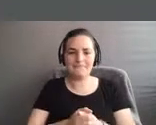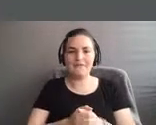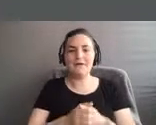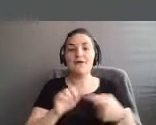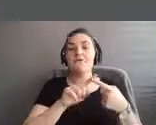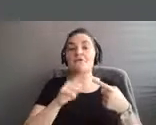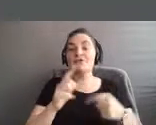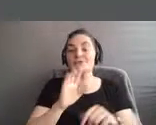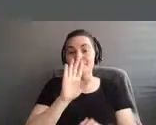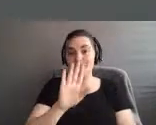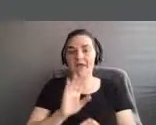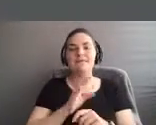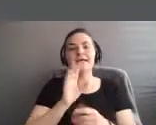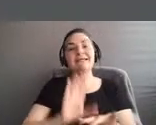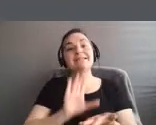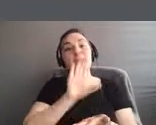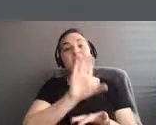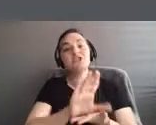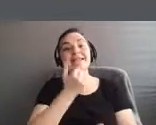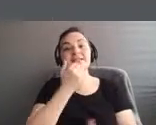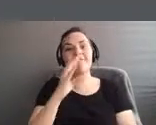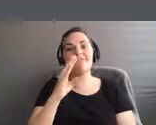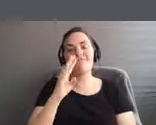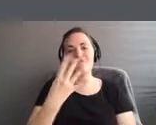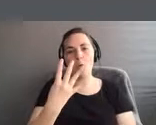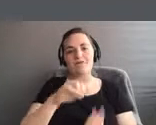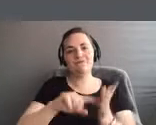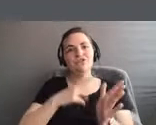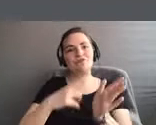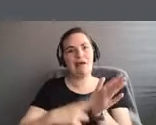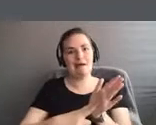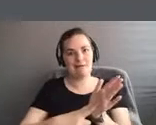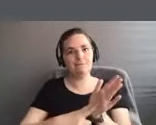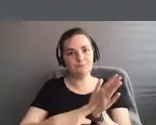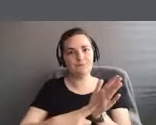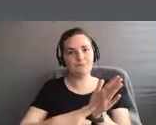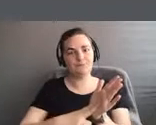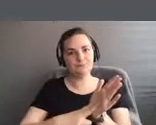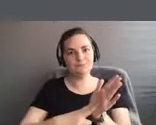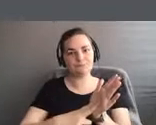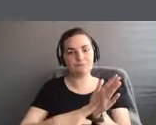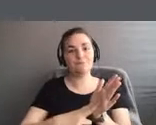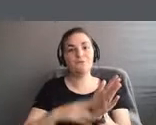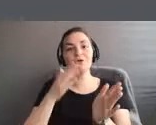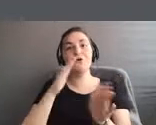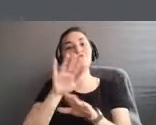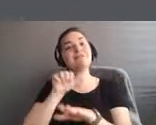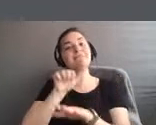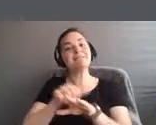of January is your submission date, which is after Christmas.